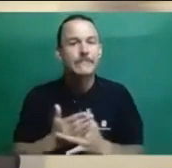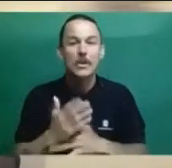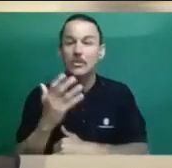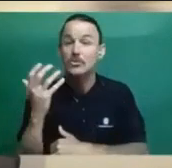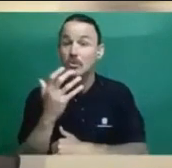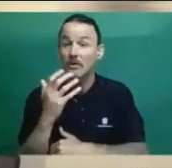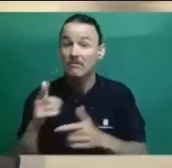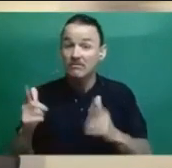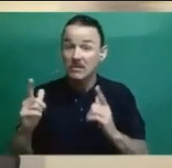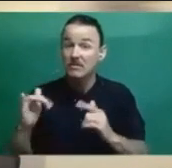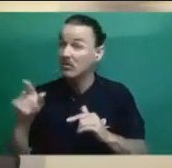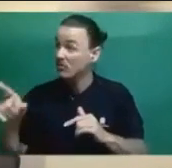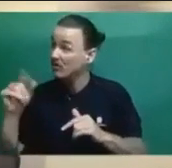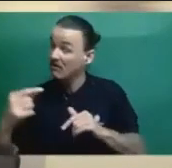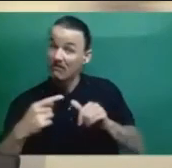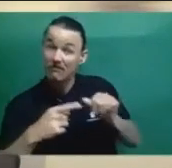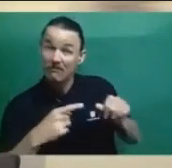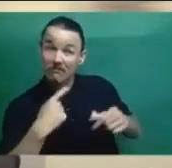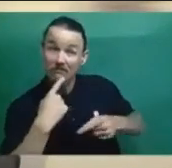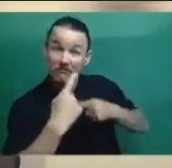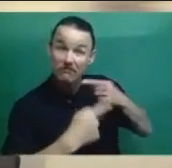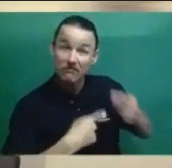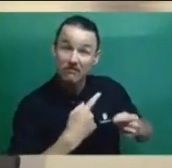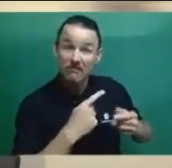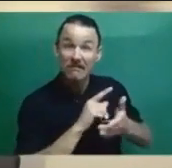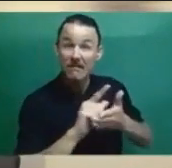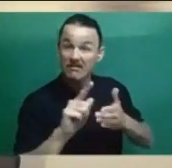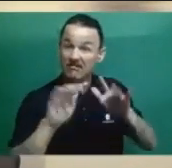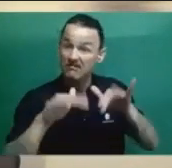Thank you. I'm more than happy to provide that in writing. Thank you. Thank you, Premier.